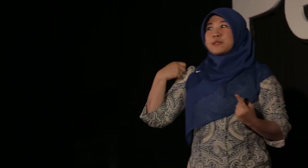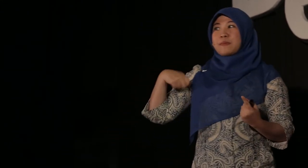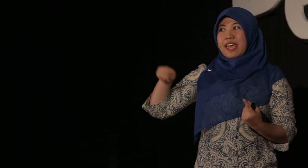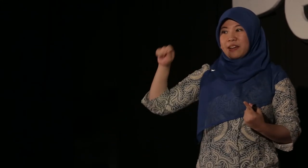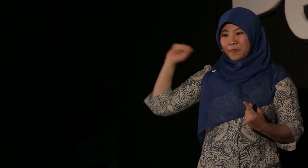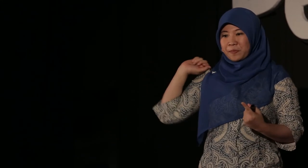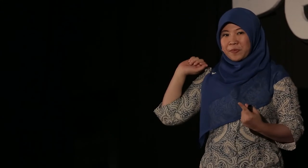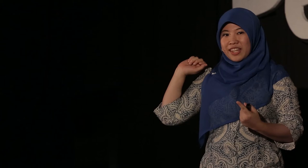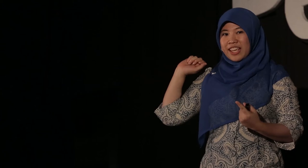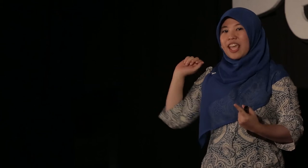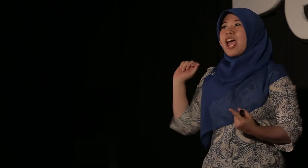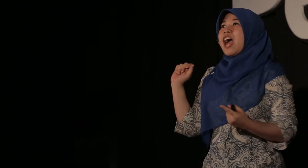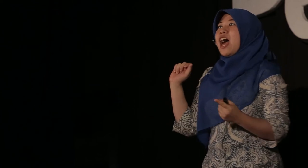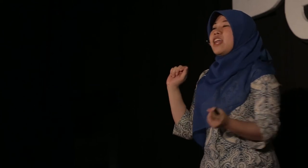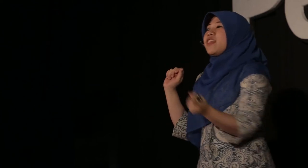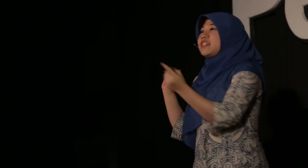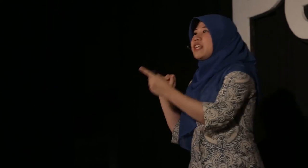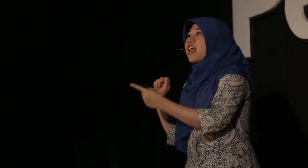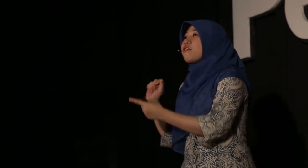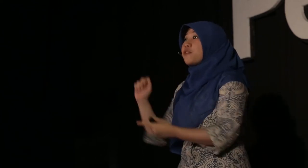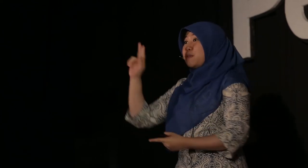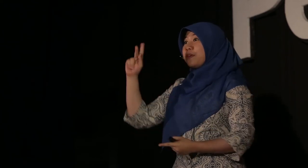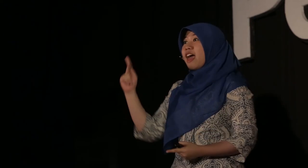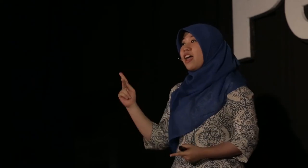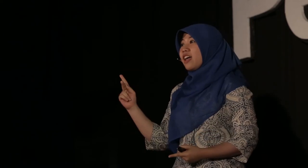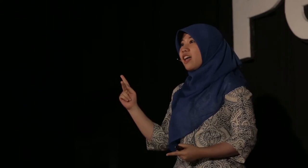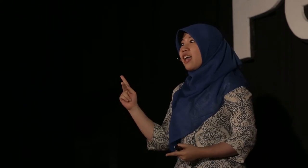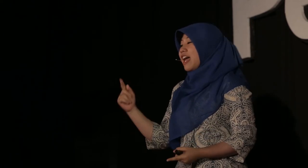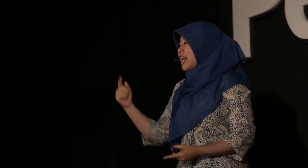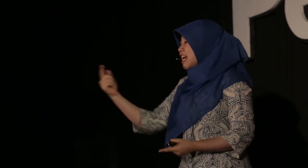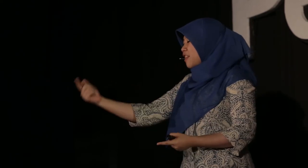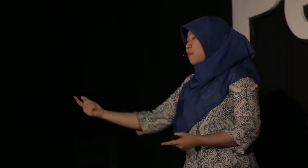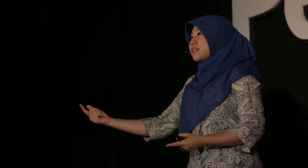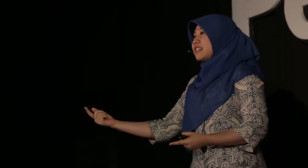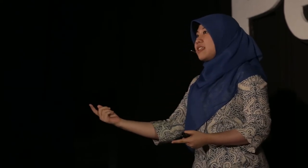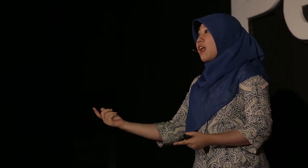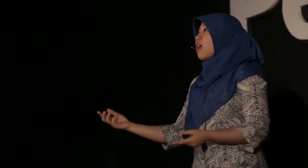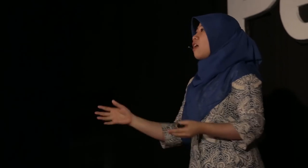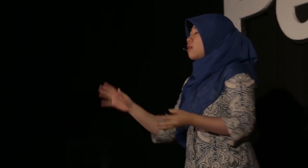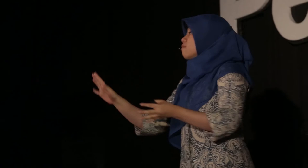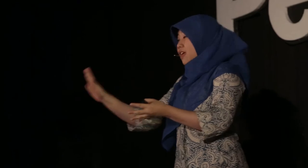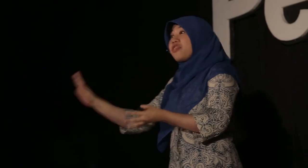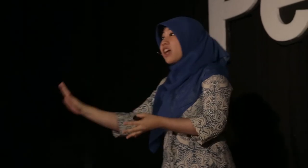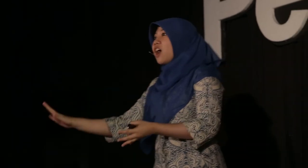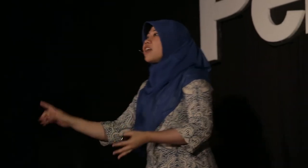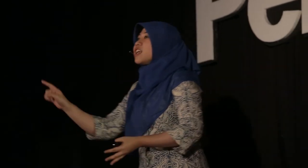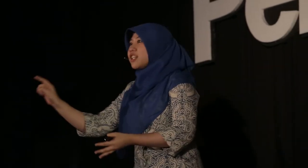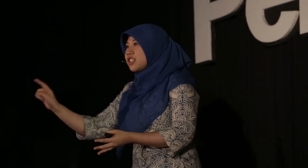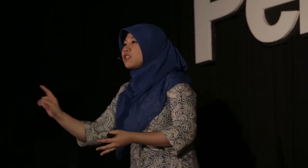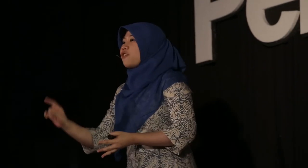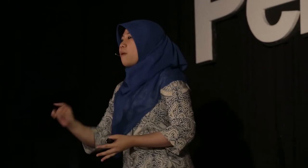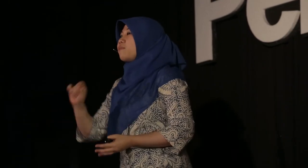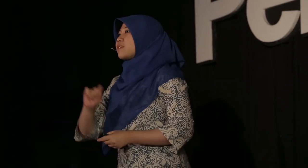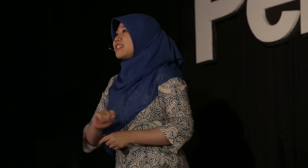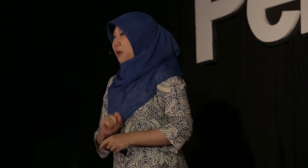from Spain. Another said, I'm from UK. And another person said, thank God,